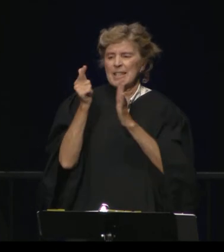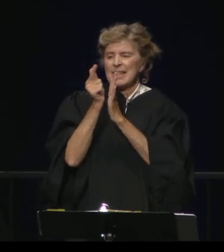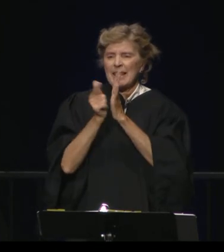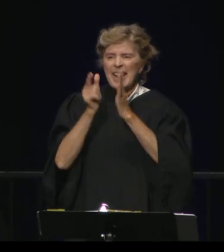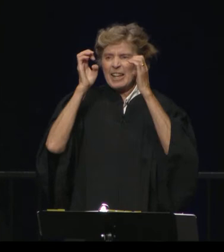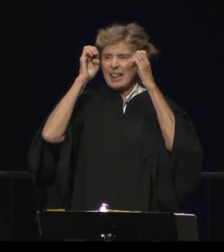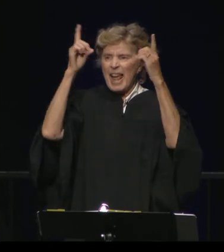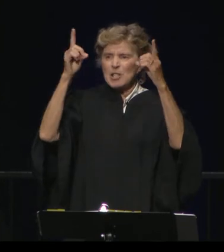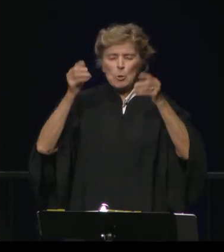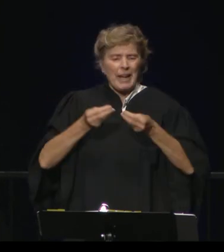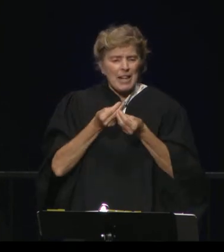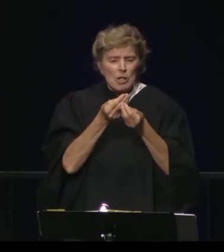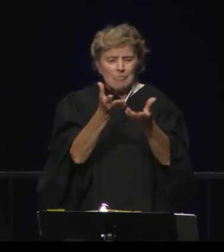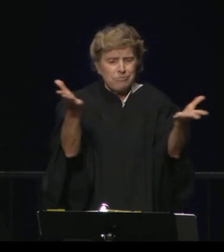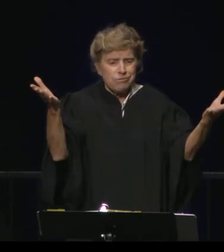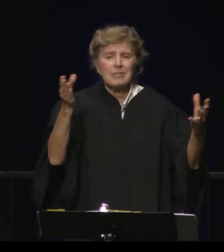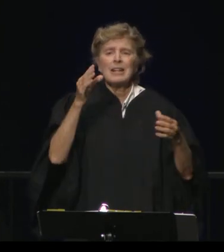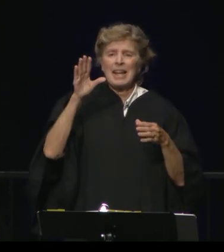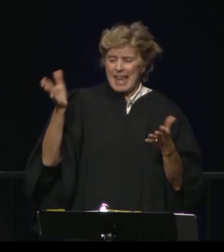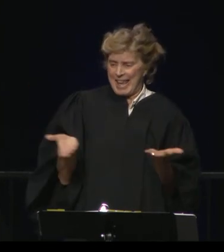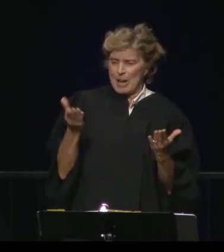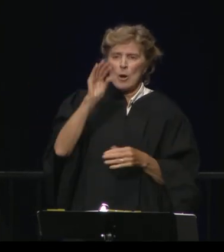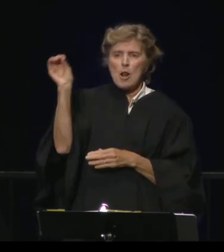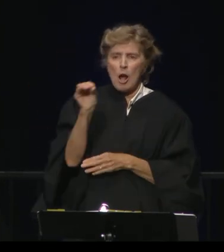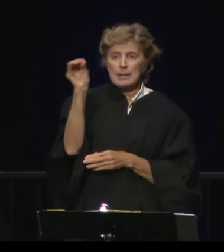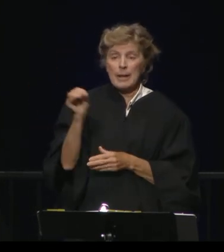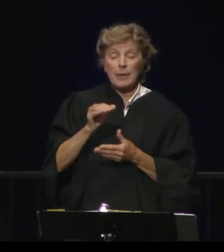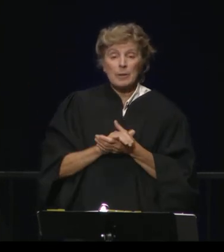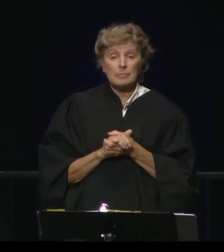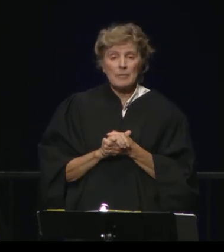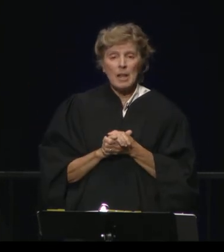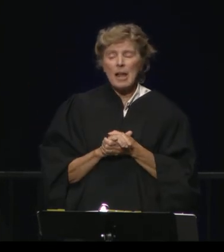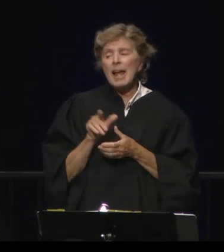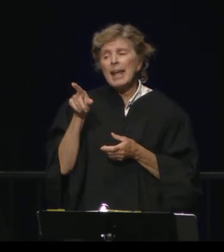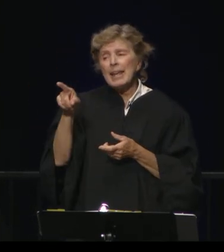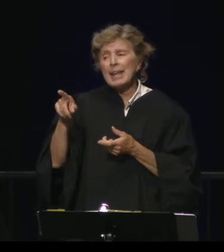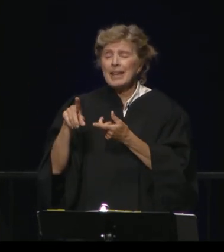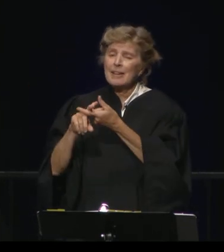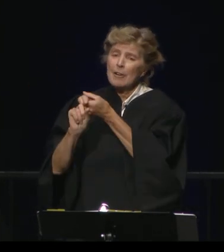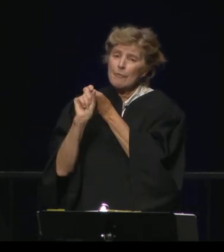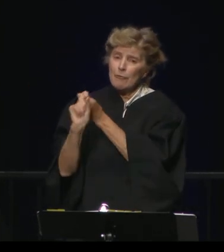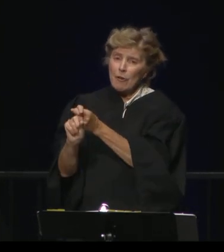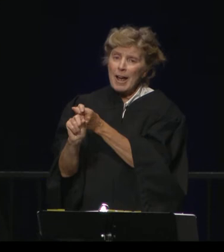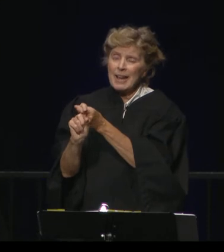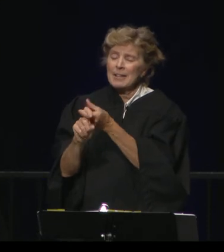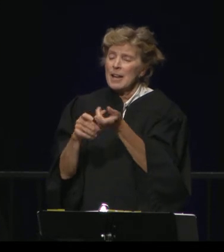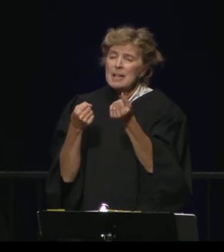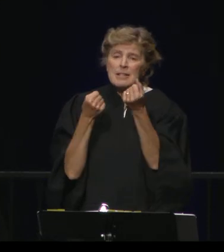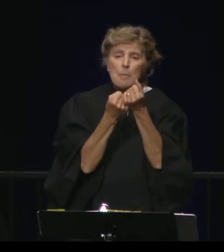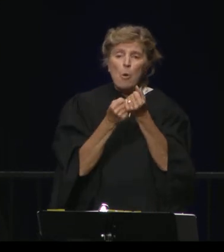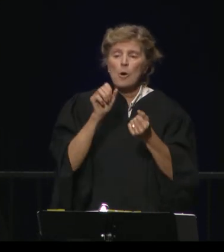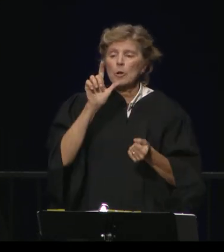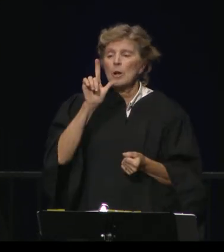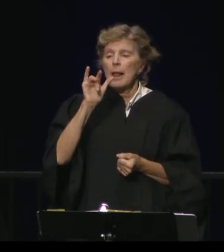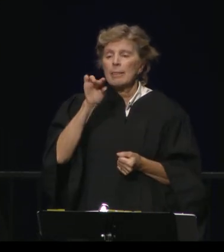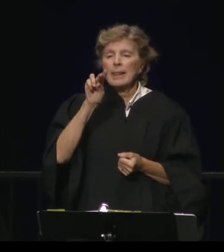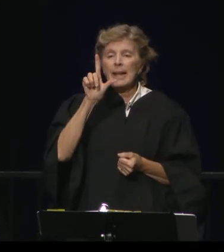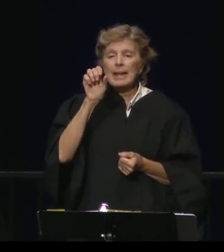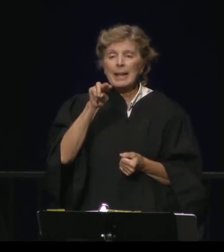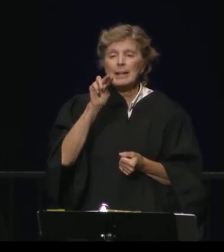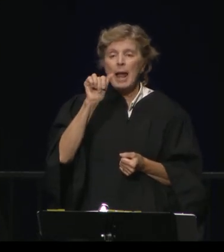in Ontario. To that end, he has been a friend and supporter of the Lincoln Alexander School of